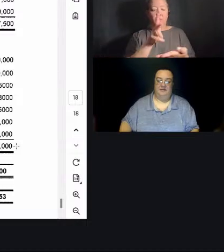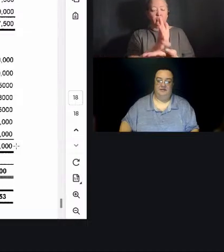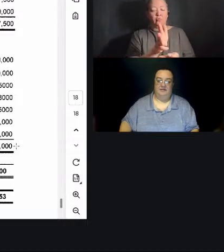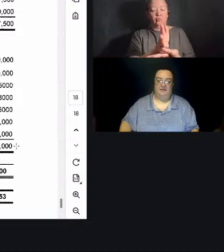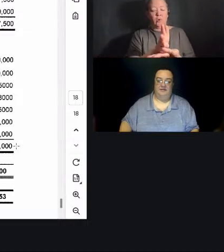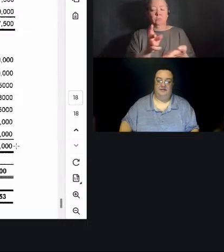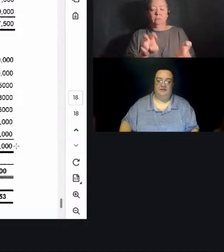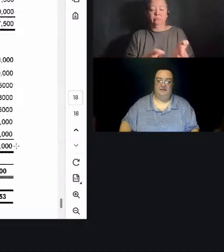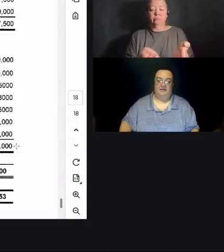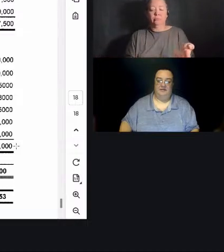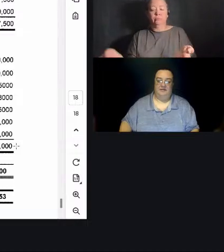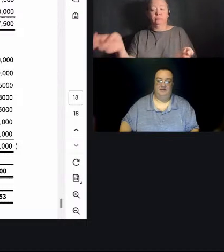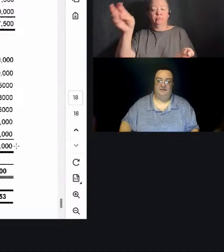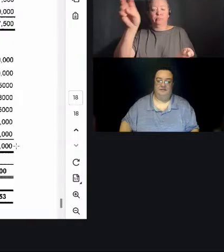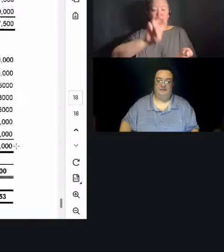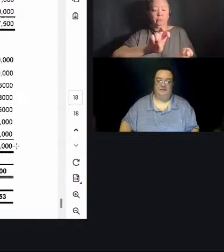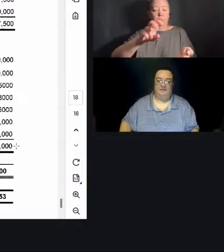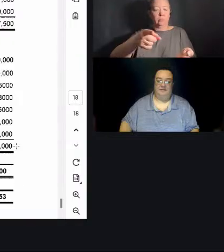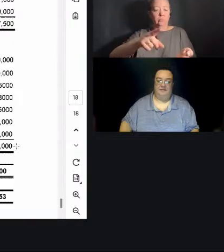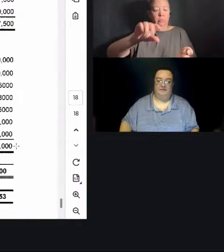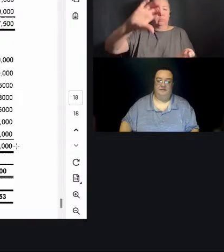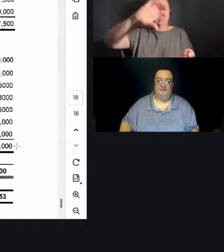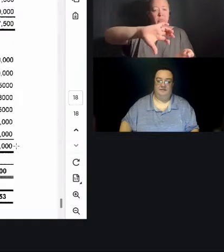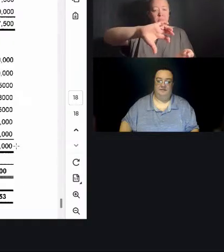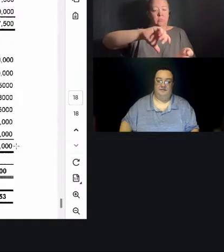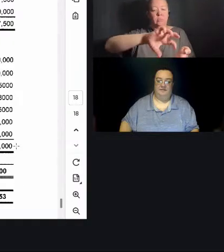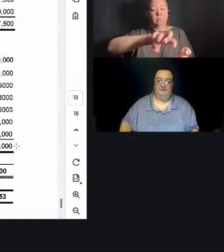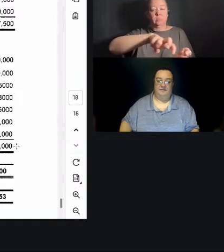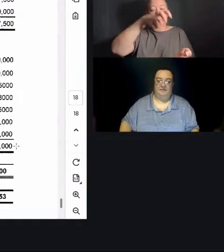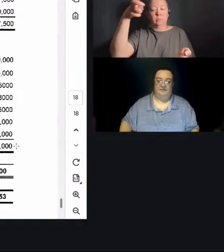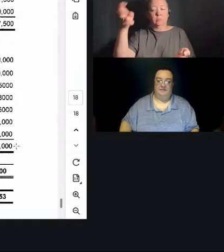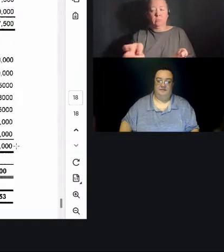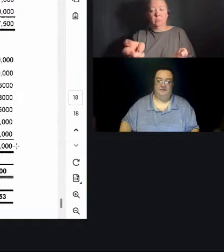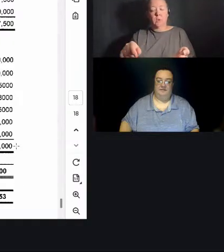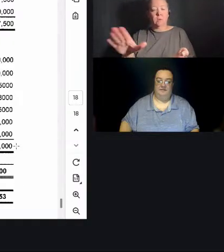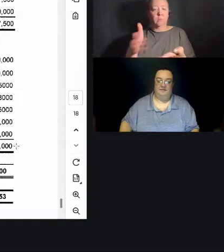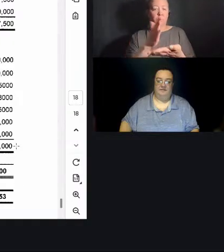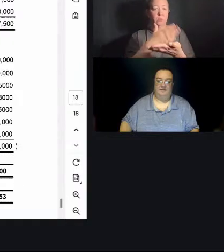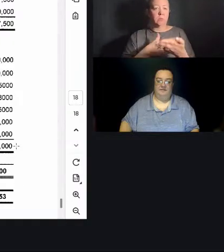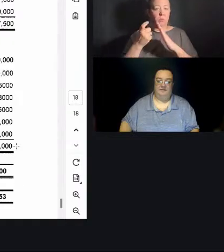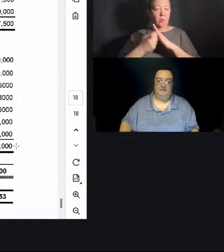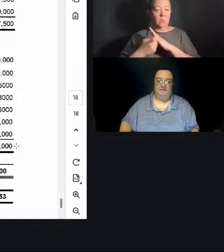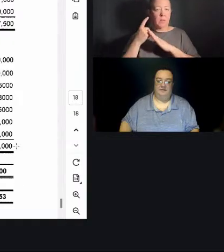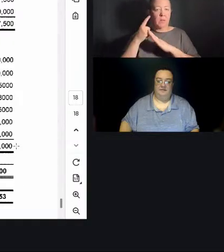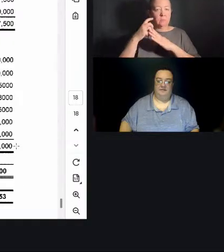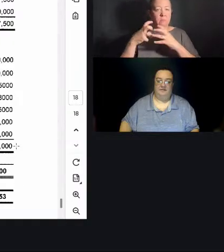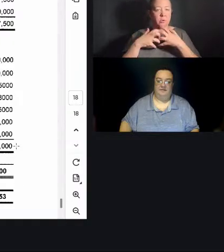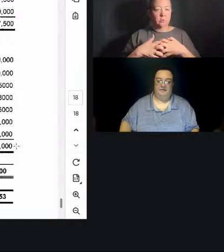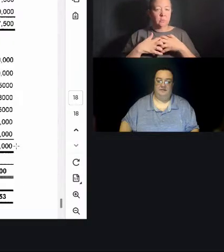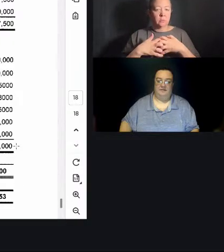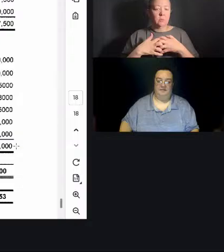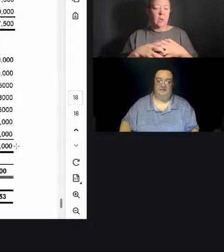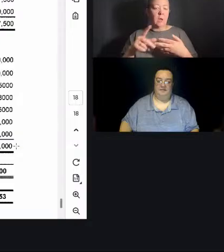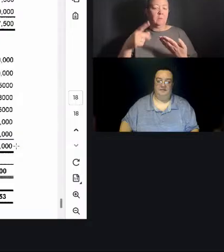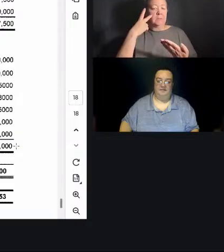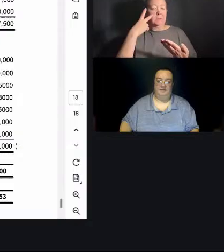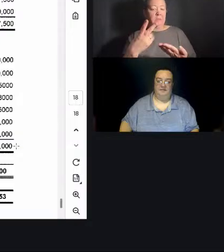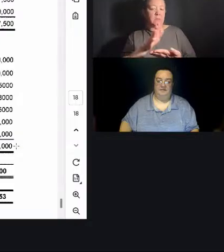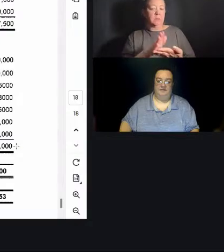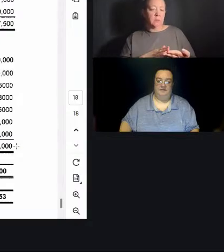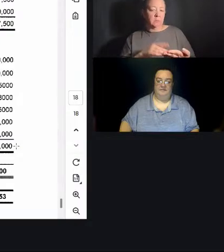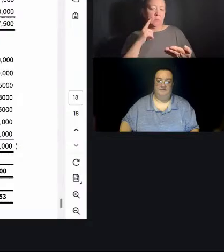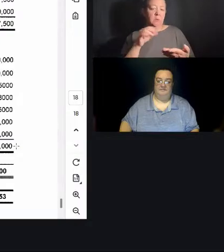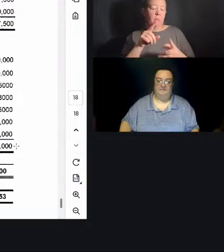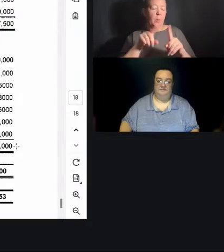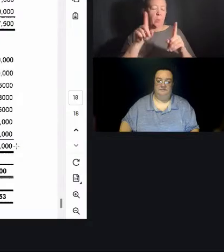that's been looked at, that some of the hills and some of the front yards, if you see people put their trash out on the front yard. So there'd have to be, an in-depth study on